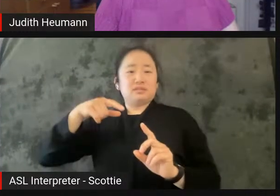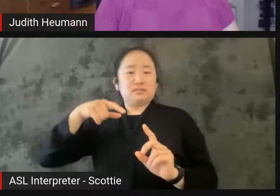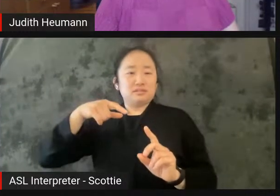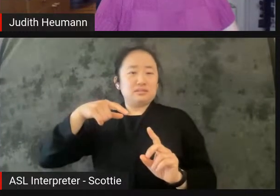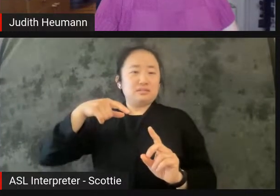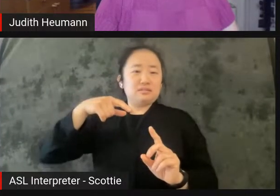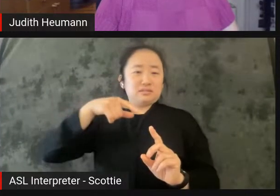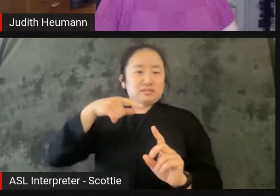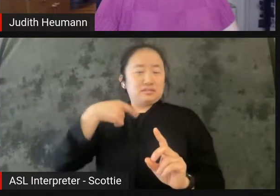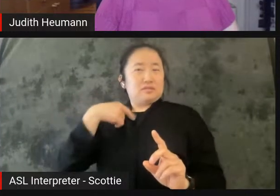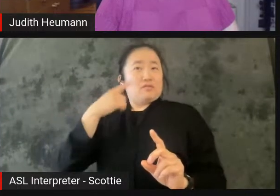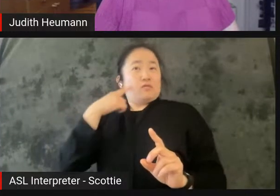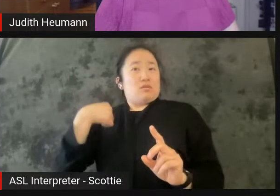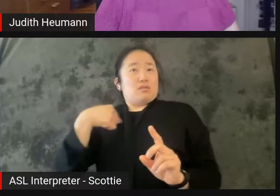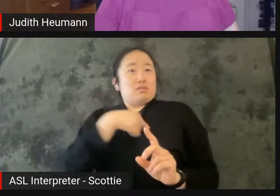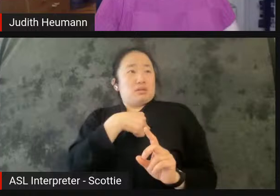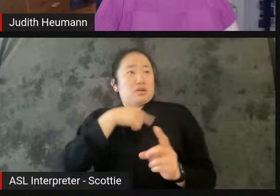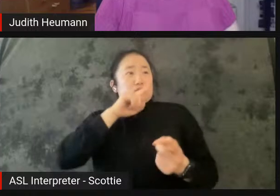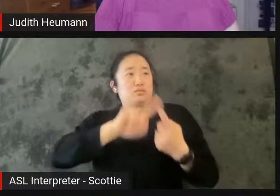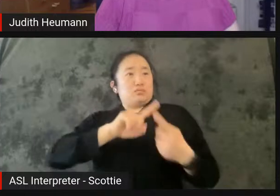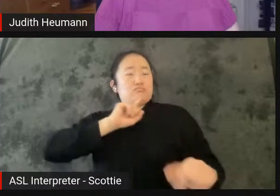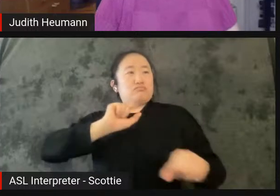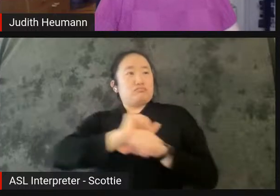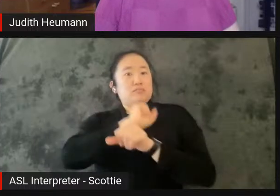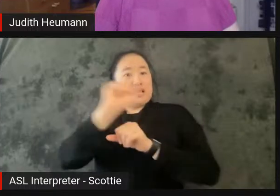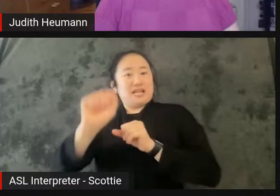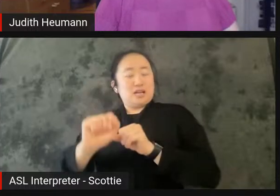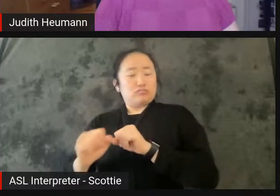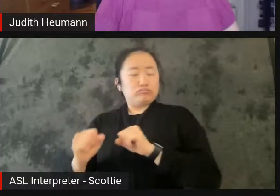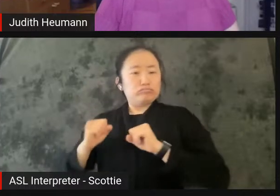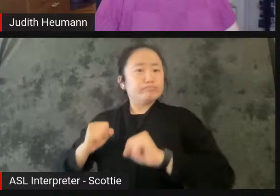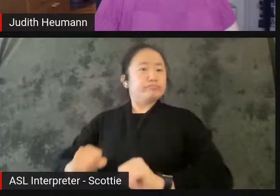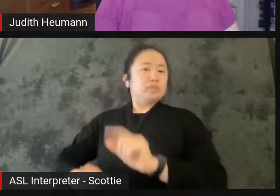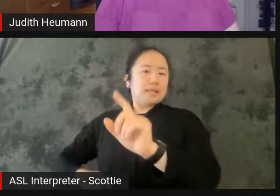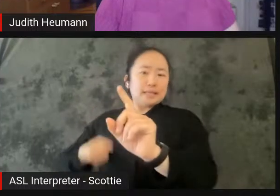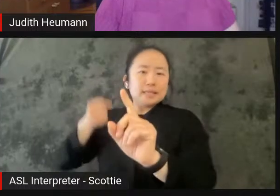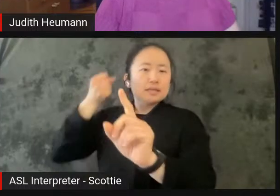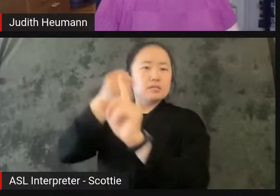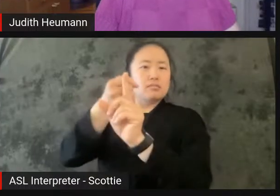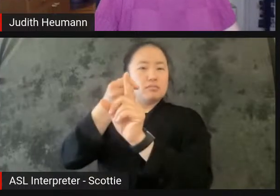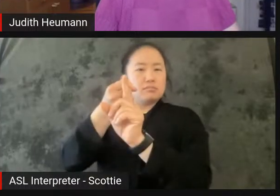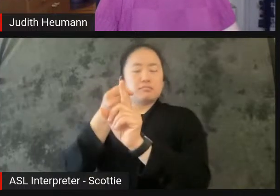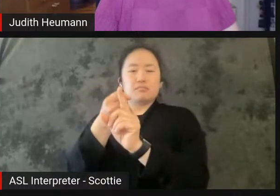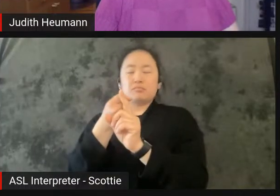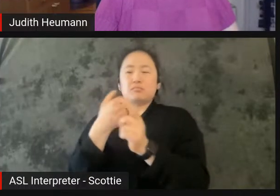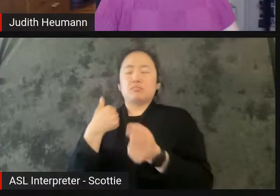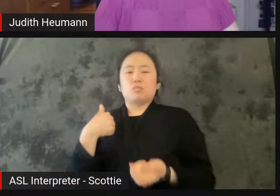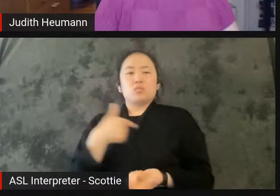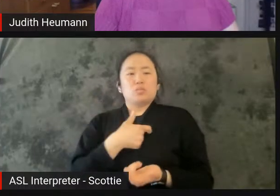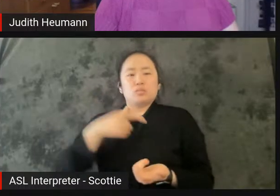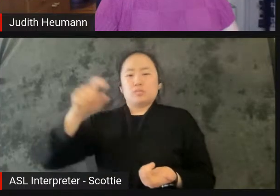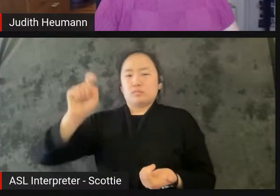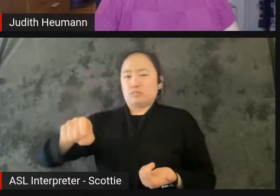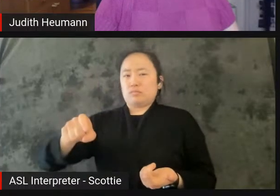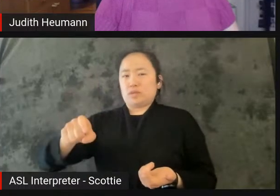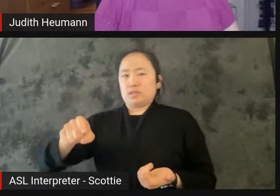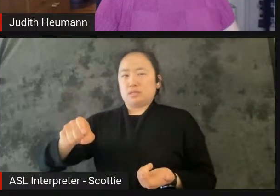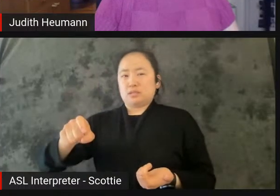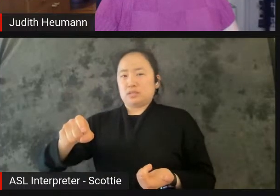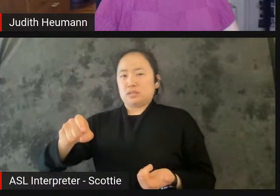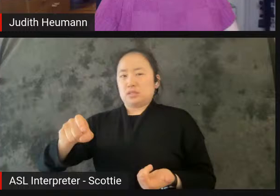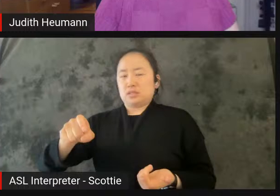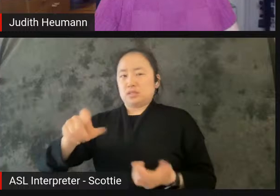us to really be able to have a strong impact, we have to be able to be unified